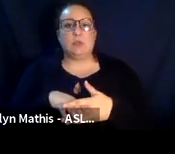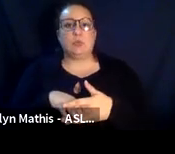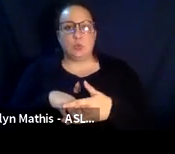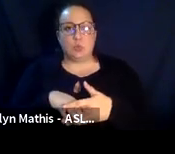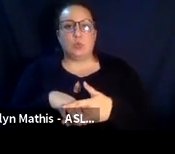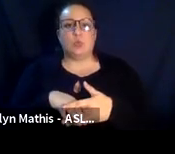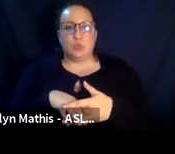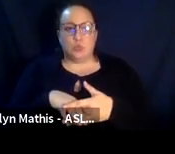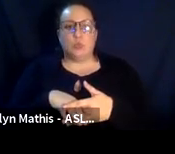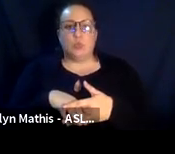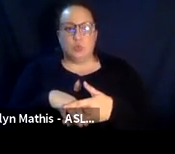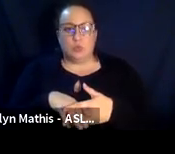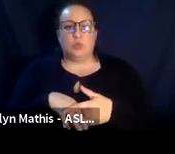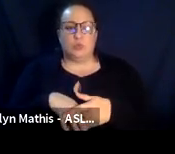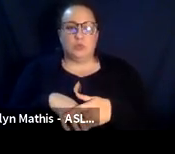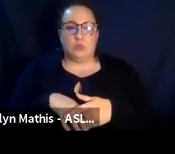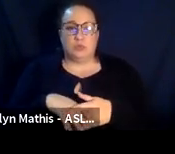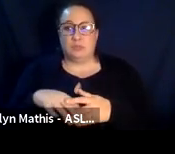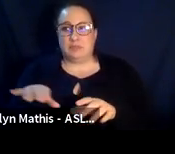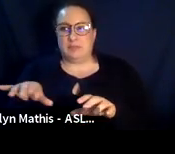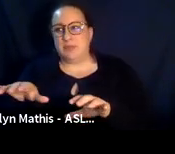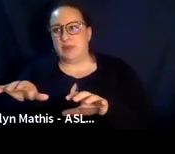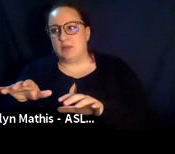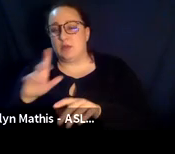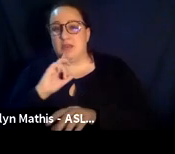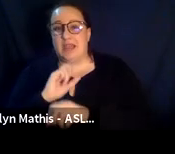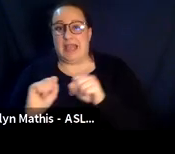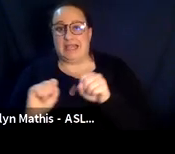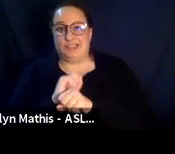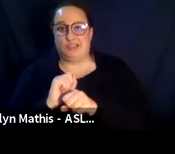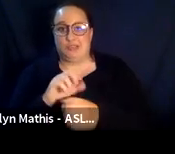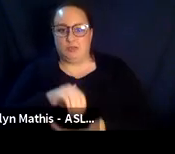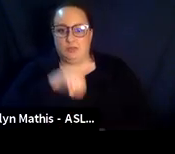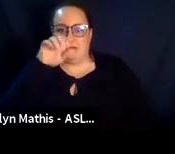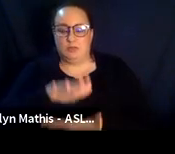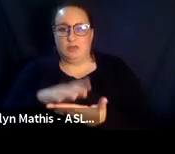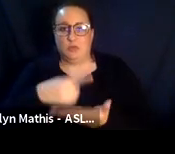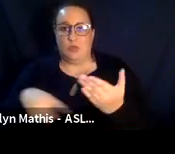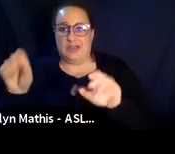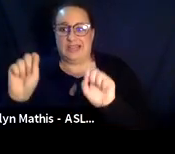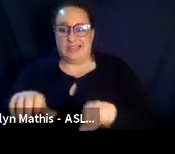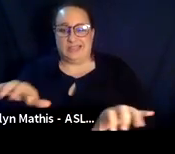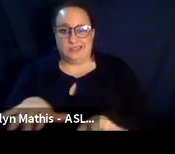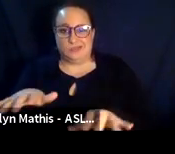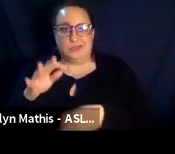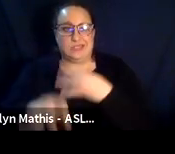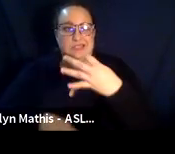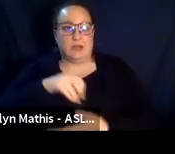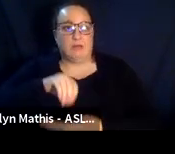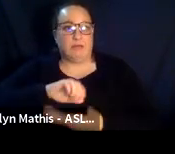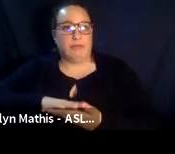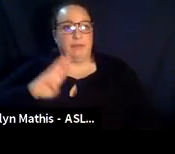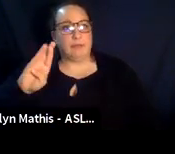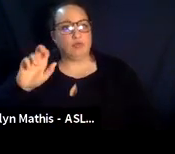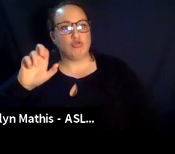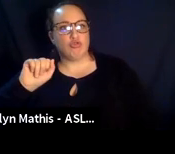I'll go into brainstorming those, what they can do with it, but actually put what they can do instead of just break, have a couple of different